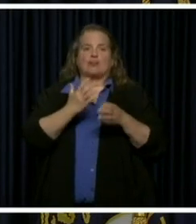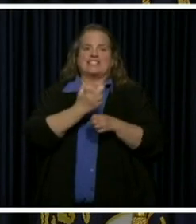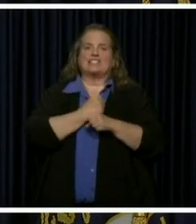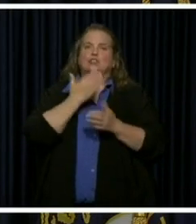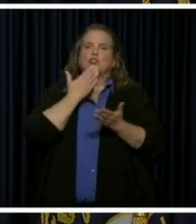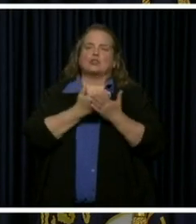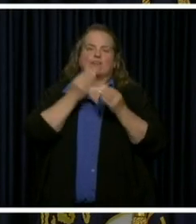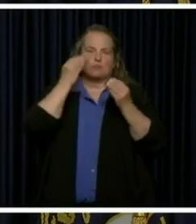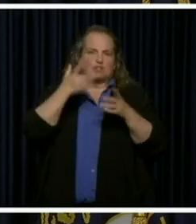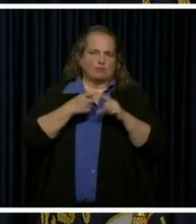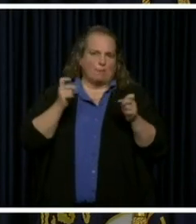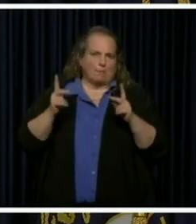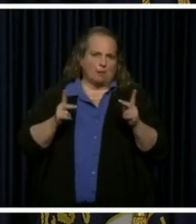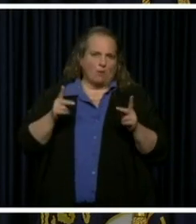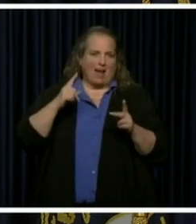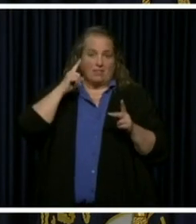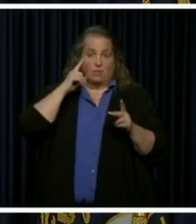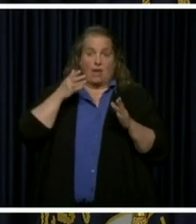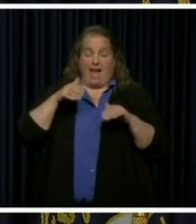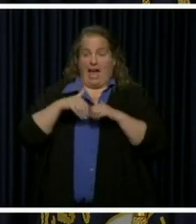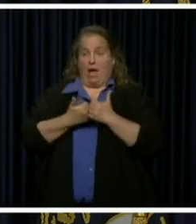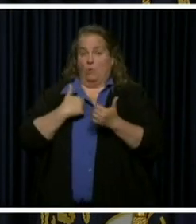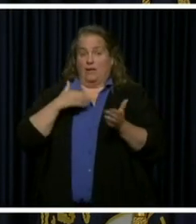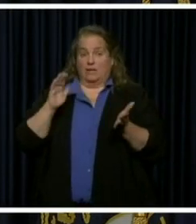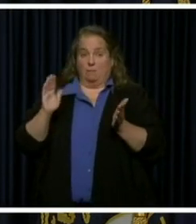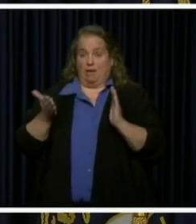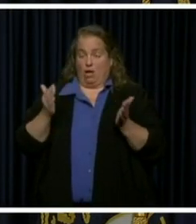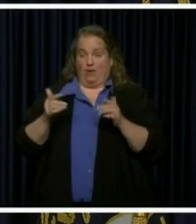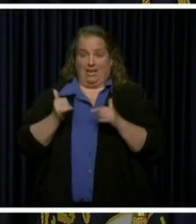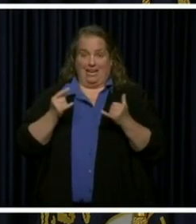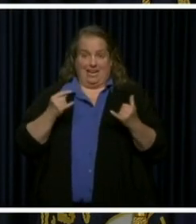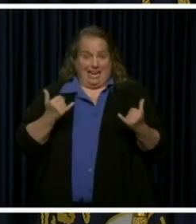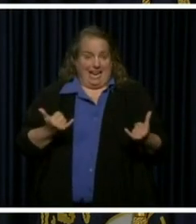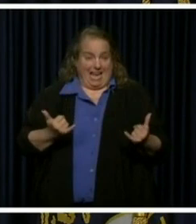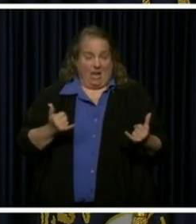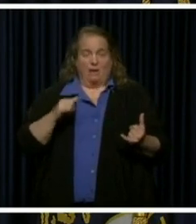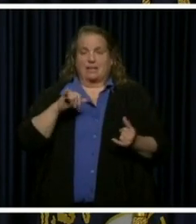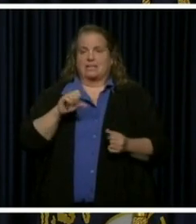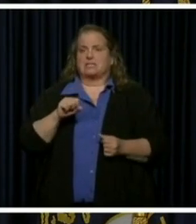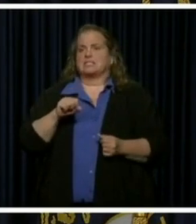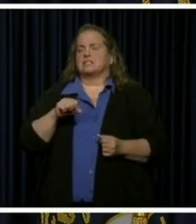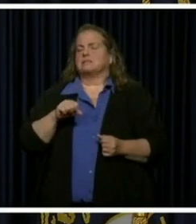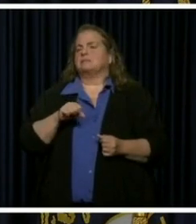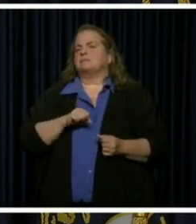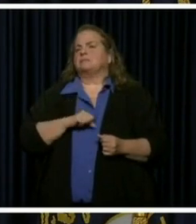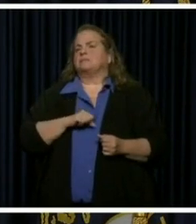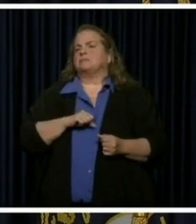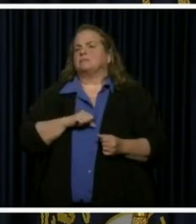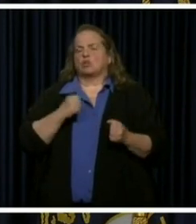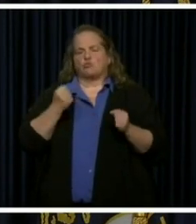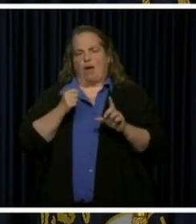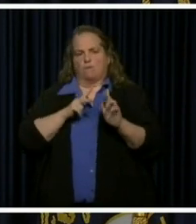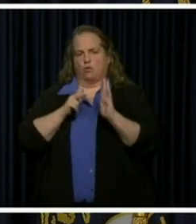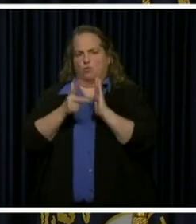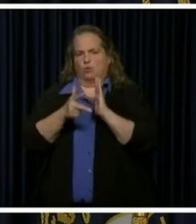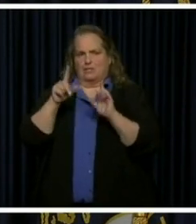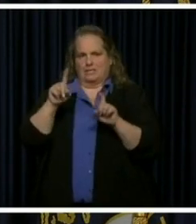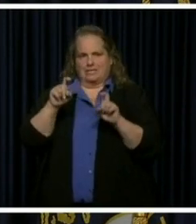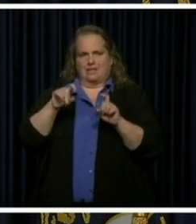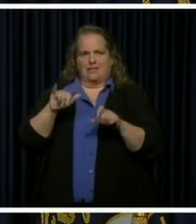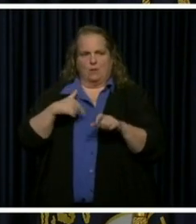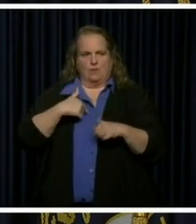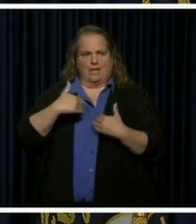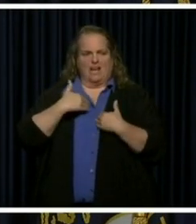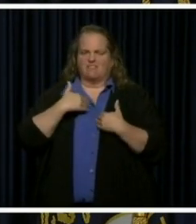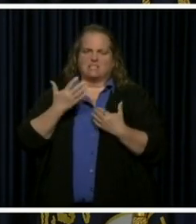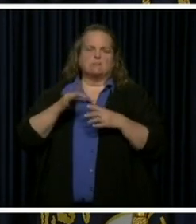from people. I think the way that we would compare it right now is the drive-through testing that we have,